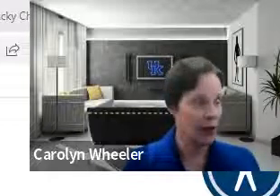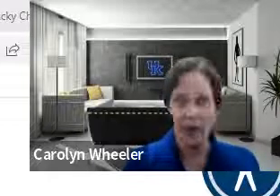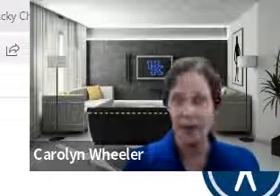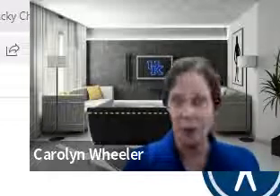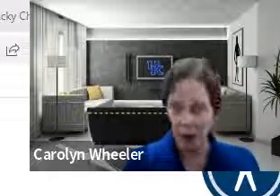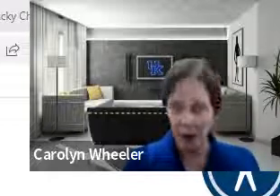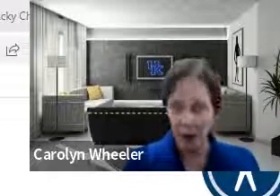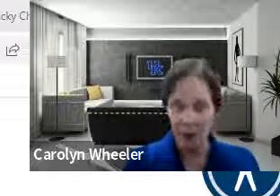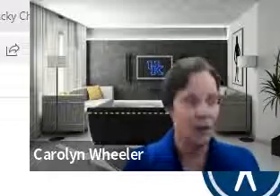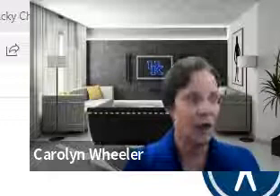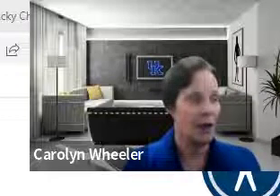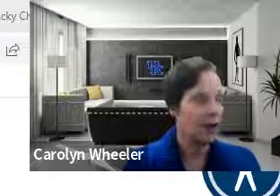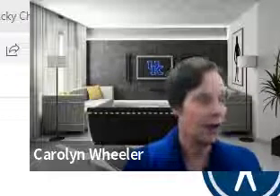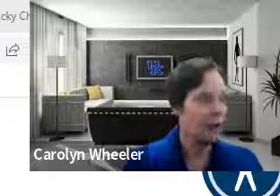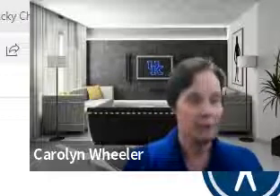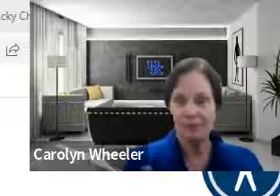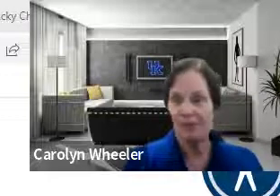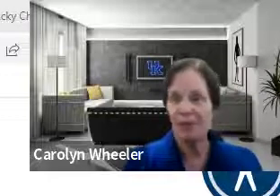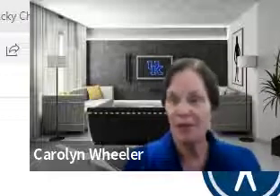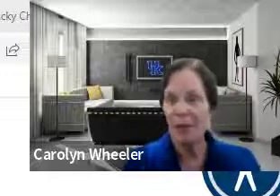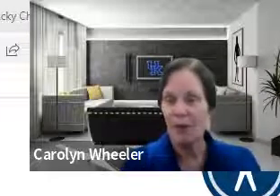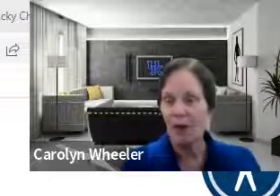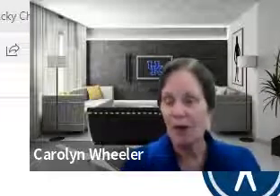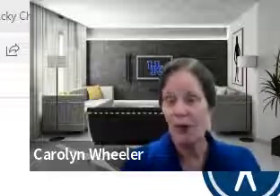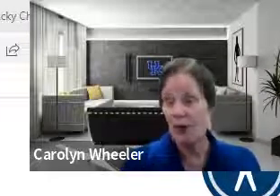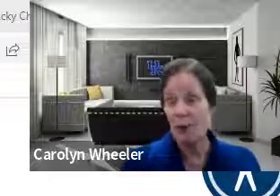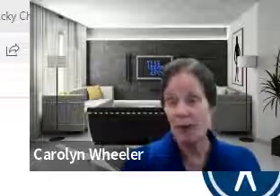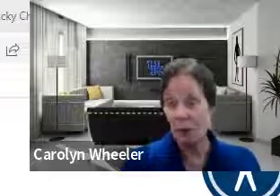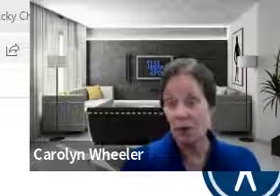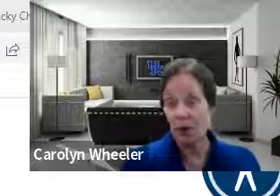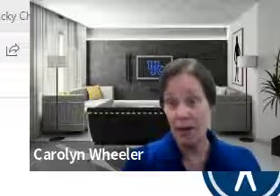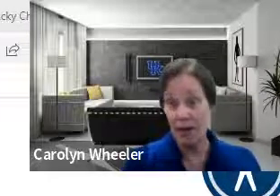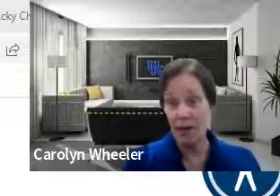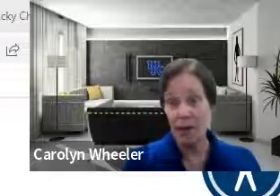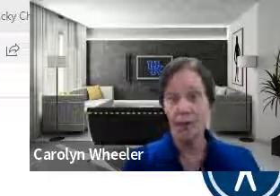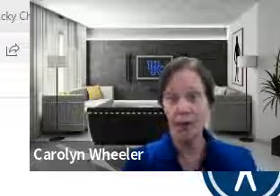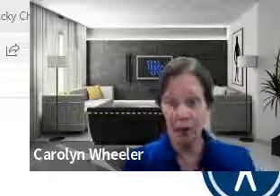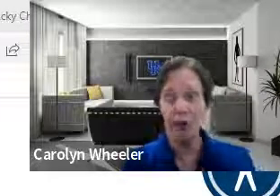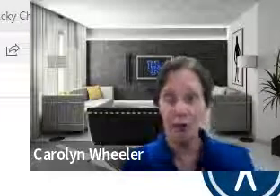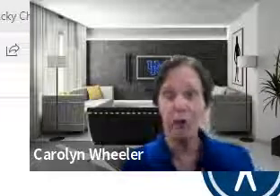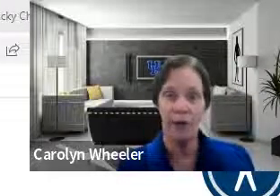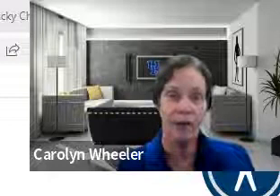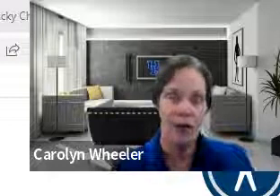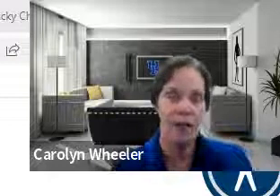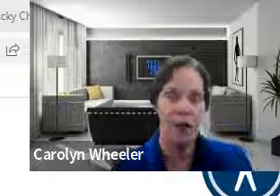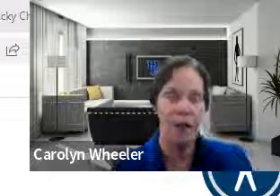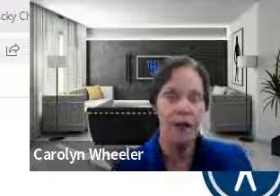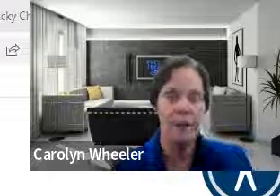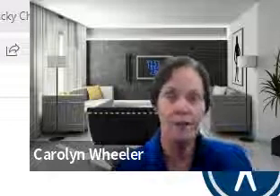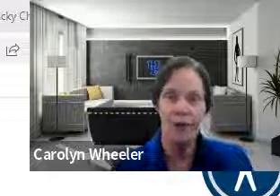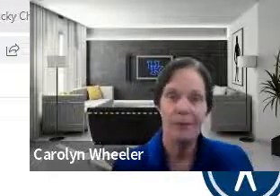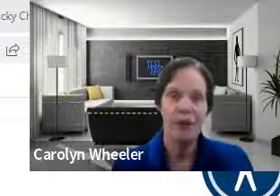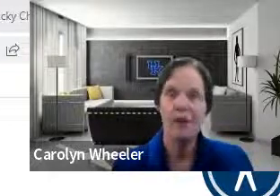a part, we'd like to welcome you to this webinar about the impact of work on SSI, particularly with a focus